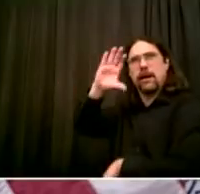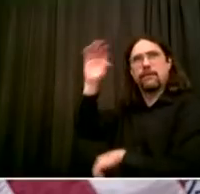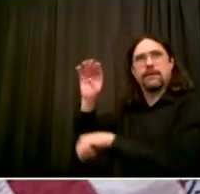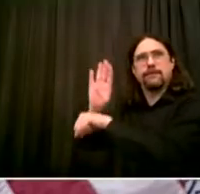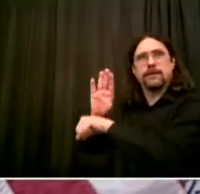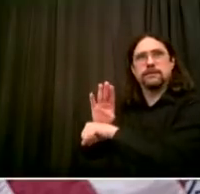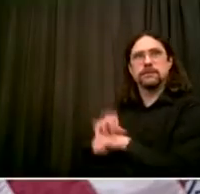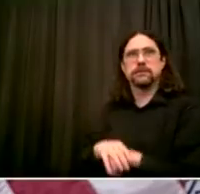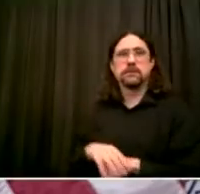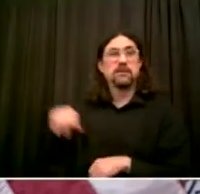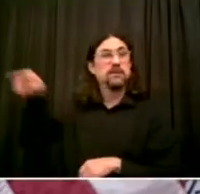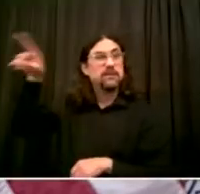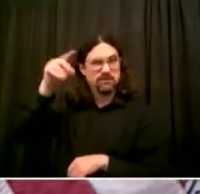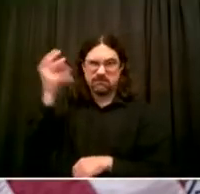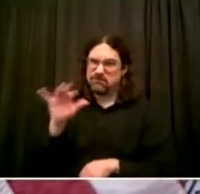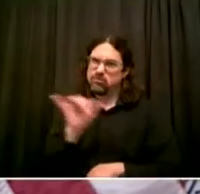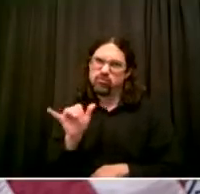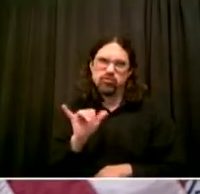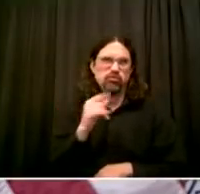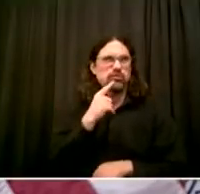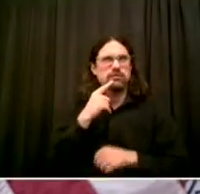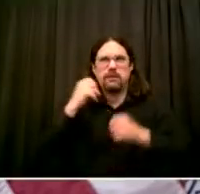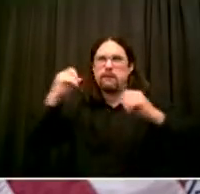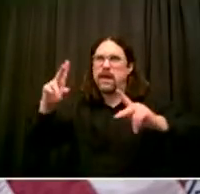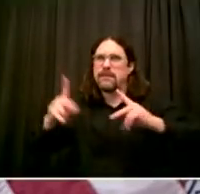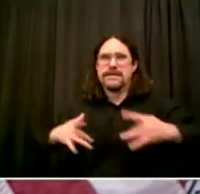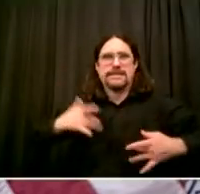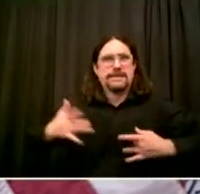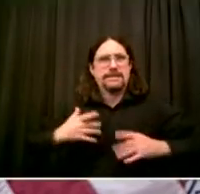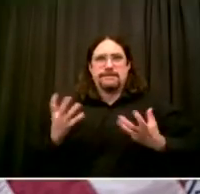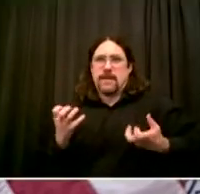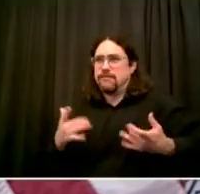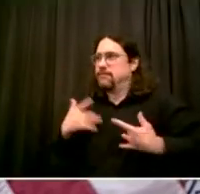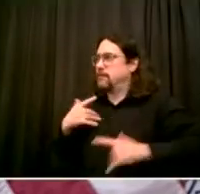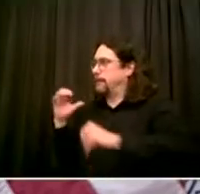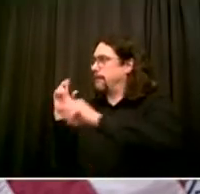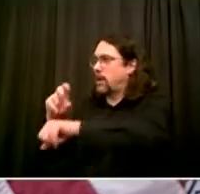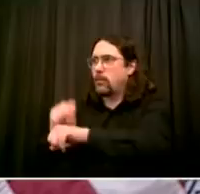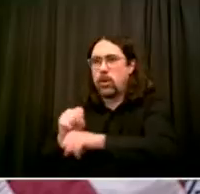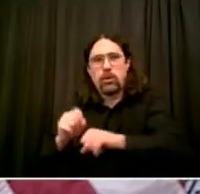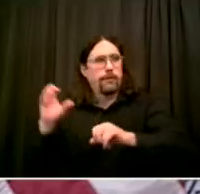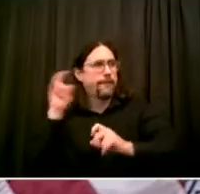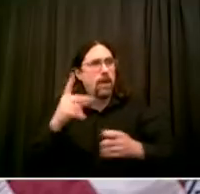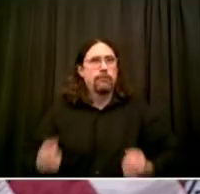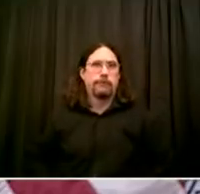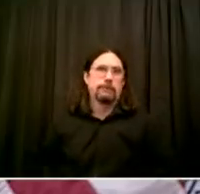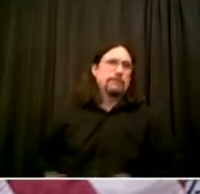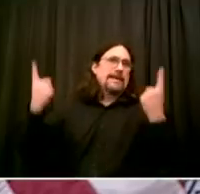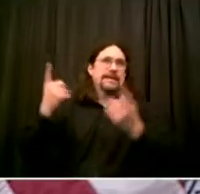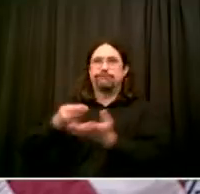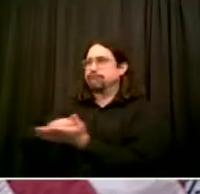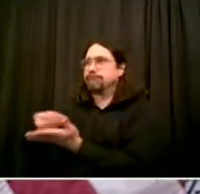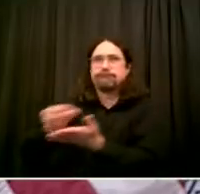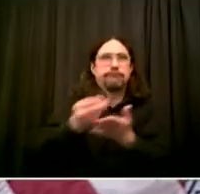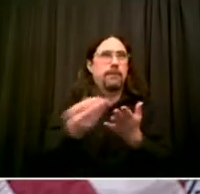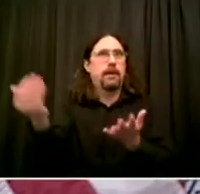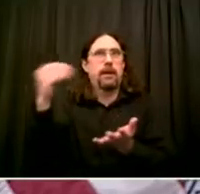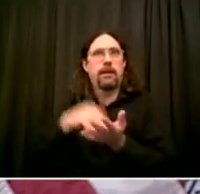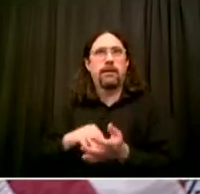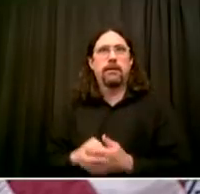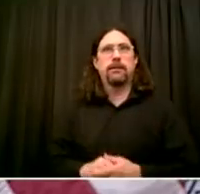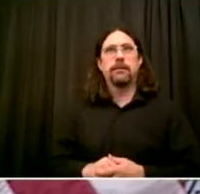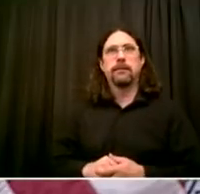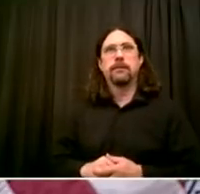well. So we know some businesses are going to have a very tough time coming back, but I don't want to count them out yet. Small business owners are